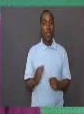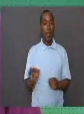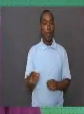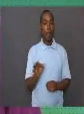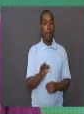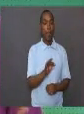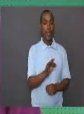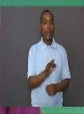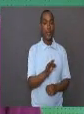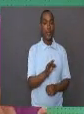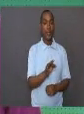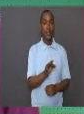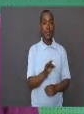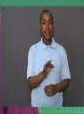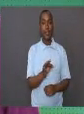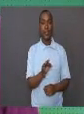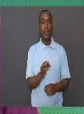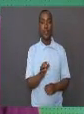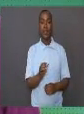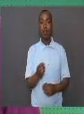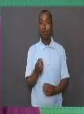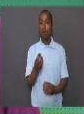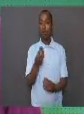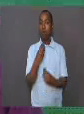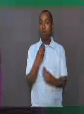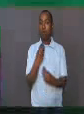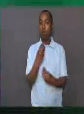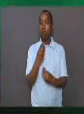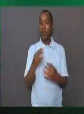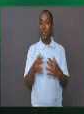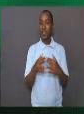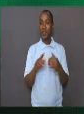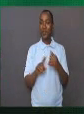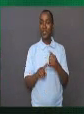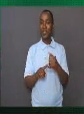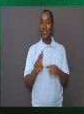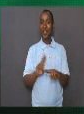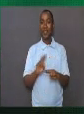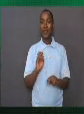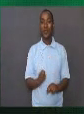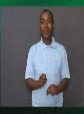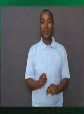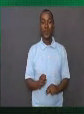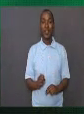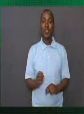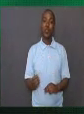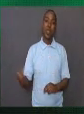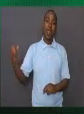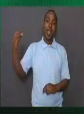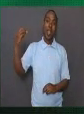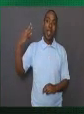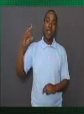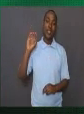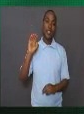Plants are at the bottom of the food chain. They convert light energy from